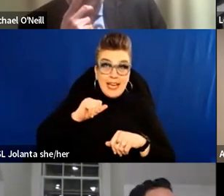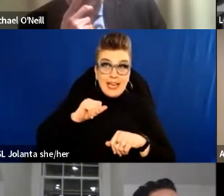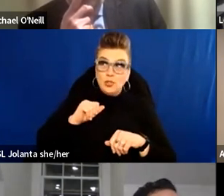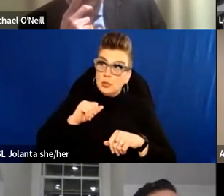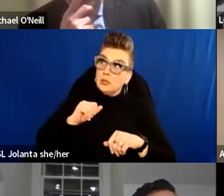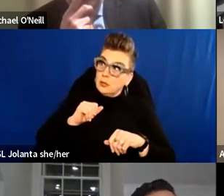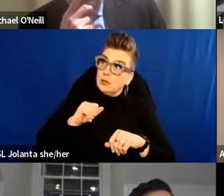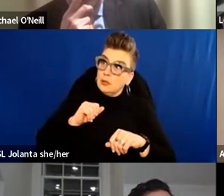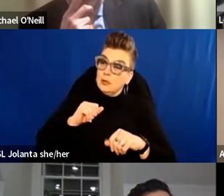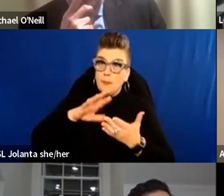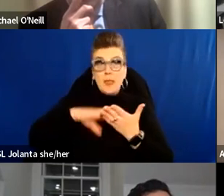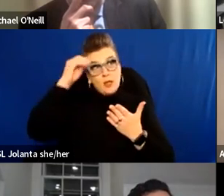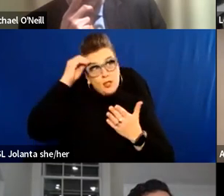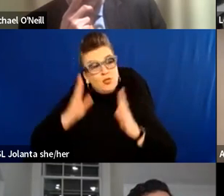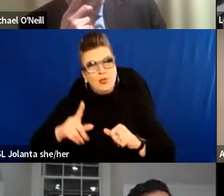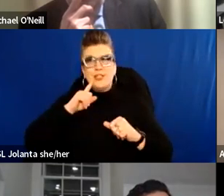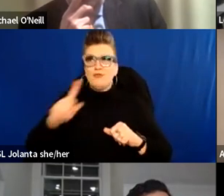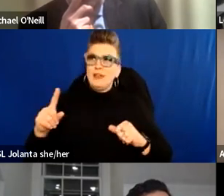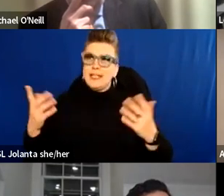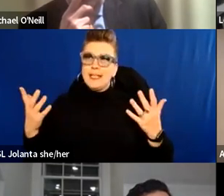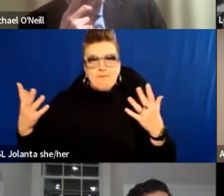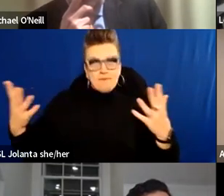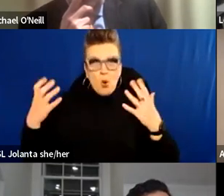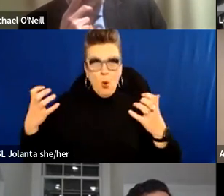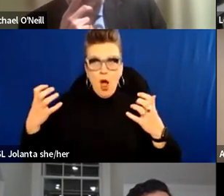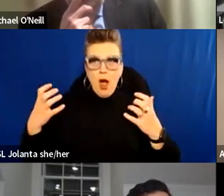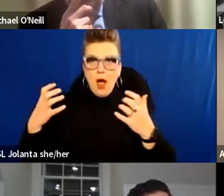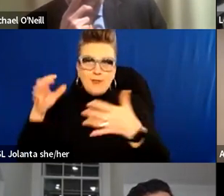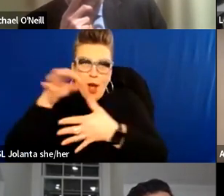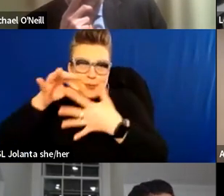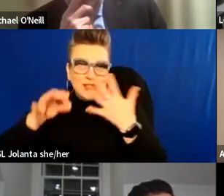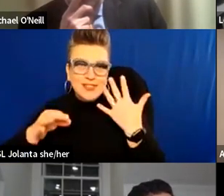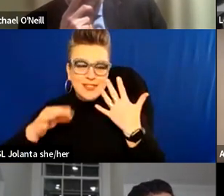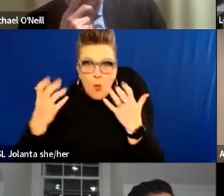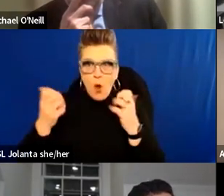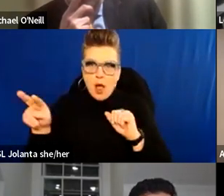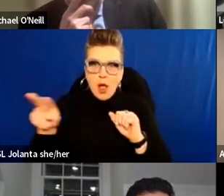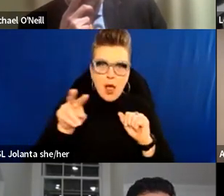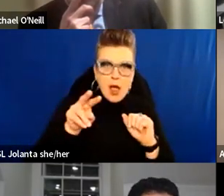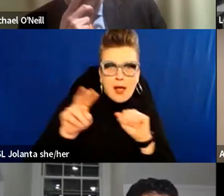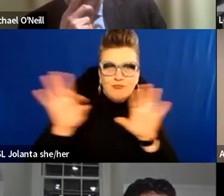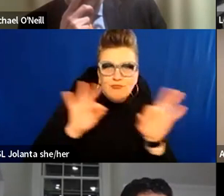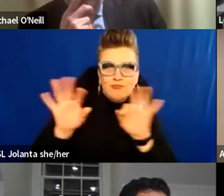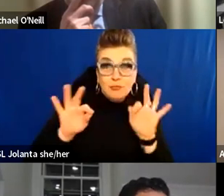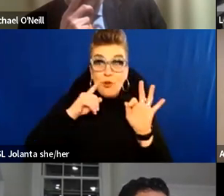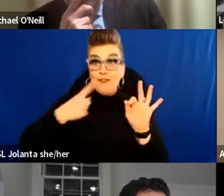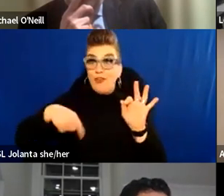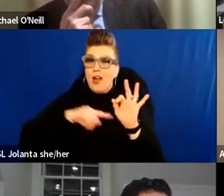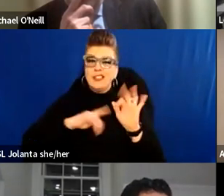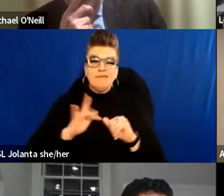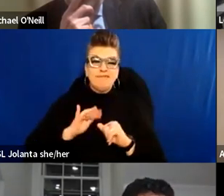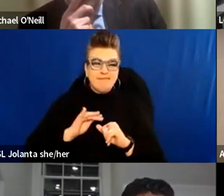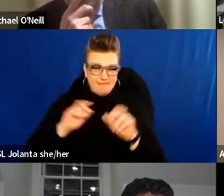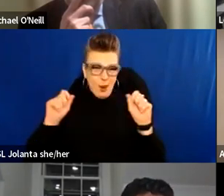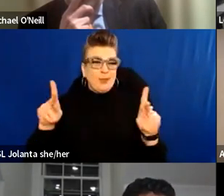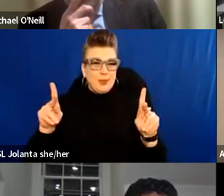students are really they're looking for that that diversity of opportunity and so for us this is an incredibly exciting opportunity something